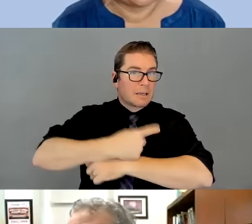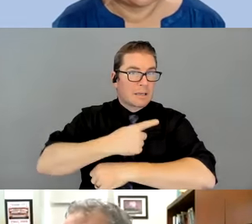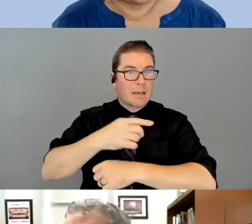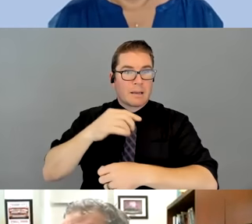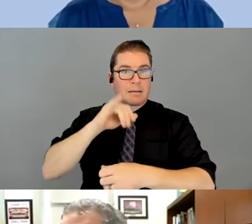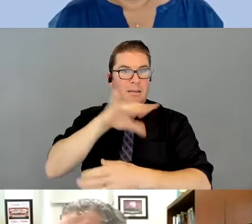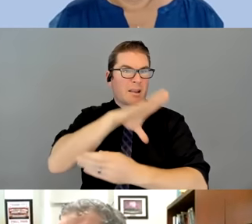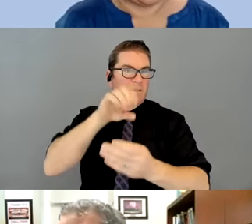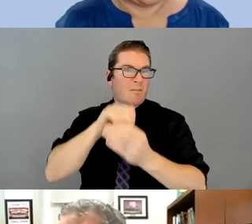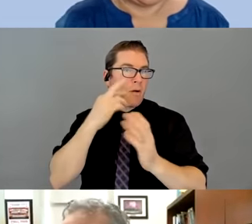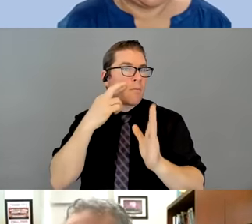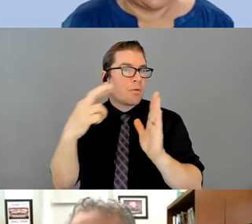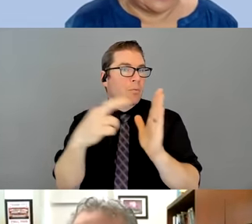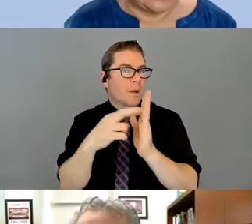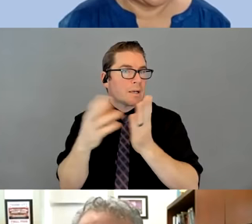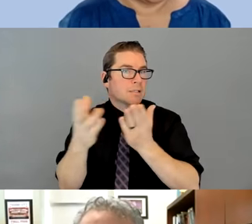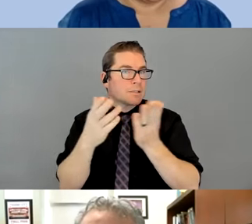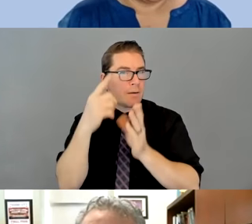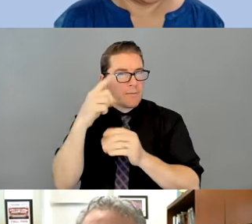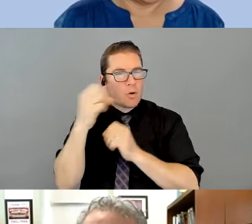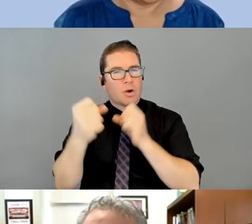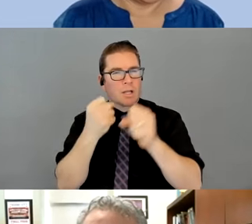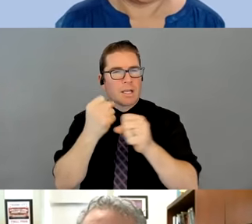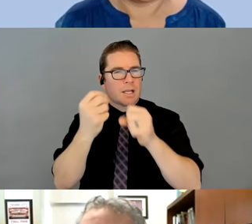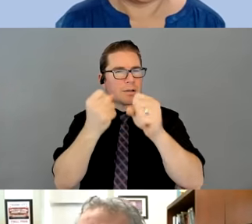recognition ceremony, years of service. So.